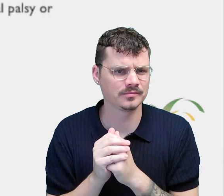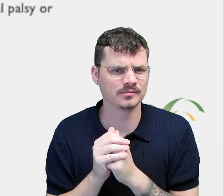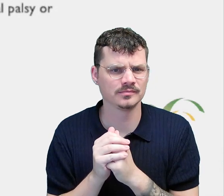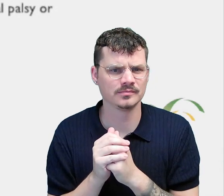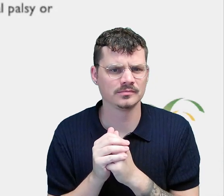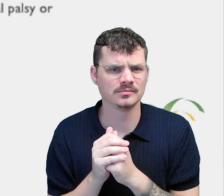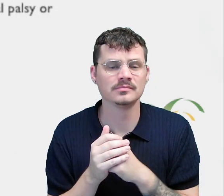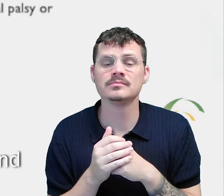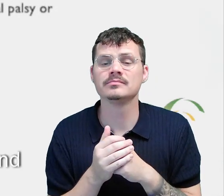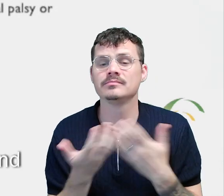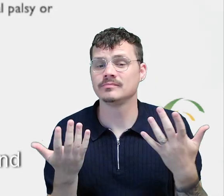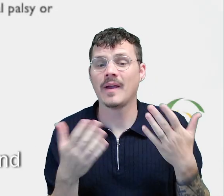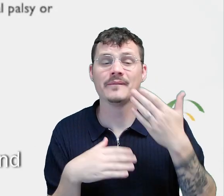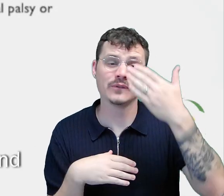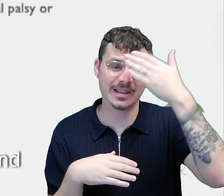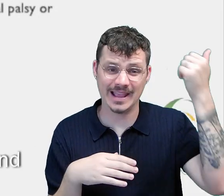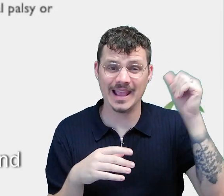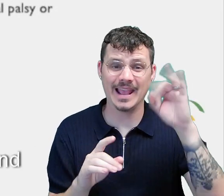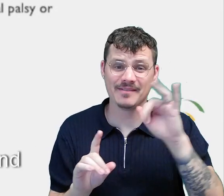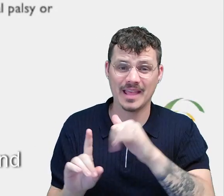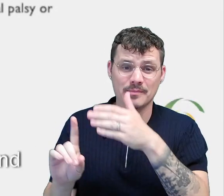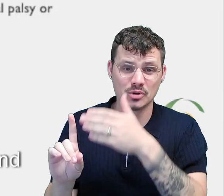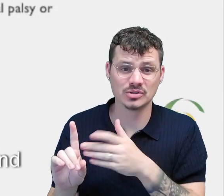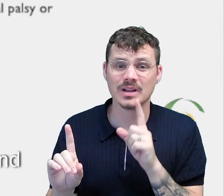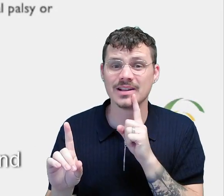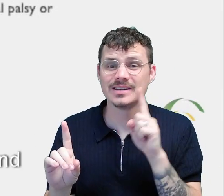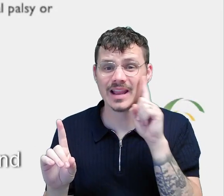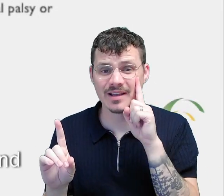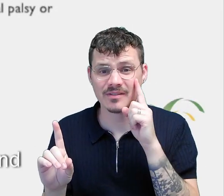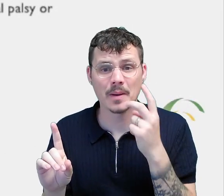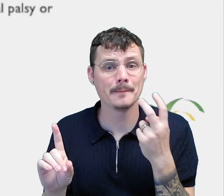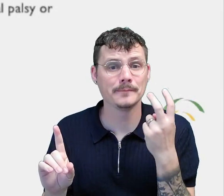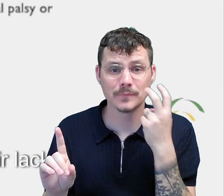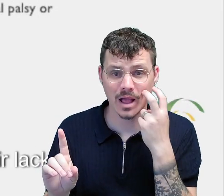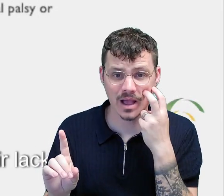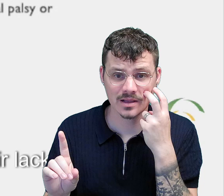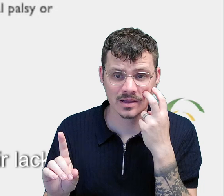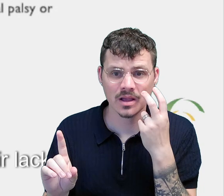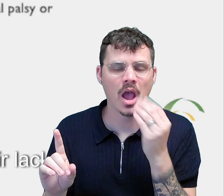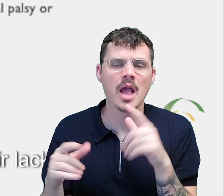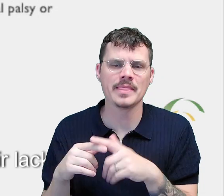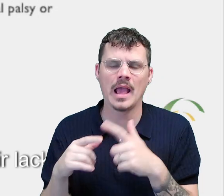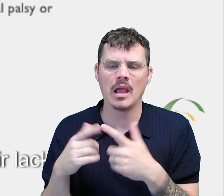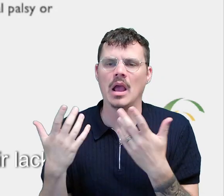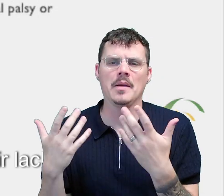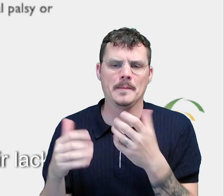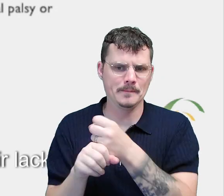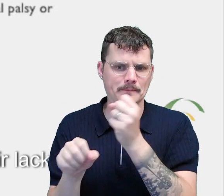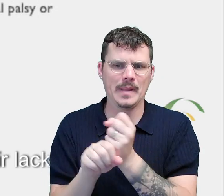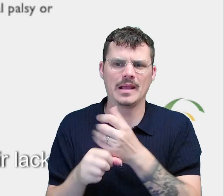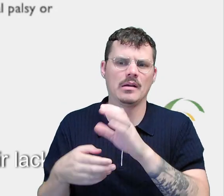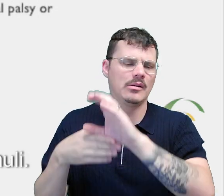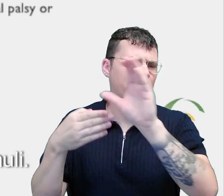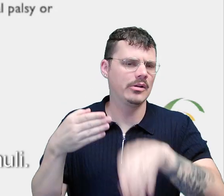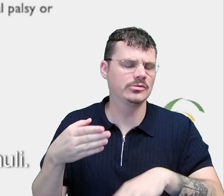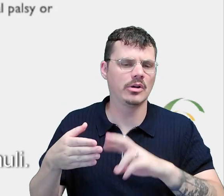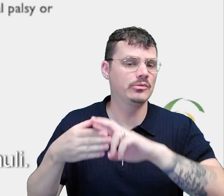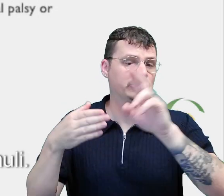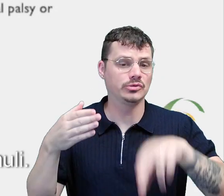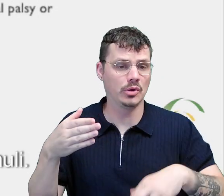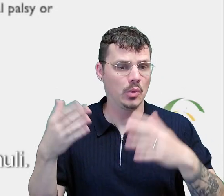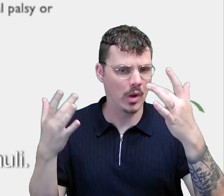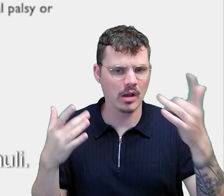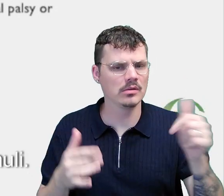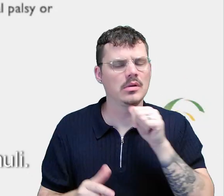are forgetting if the person is deaf or blind and drawing conclusions based on their lack of response